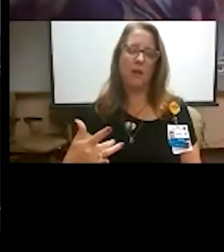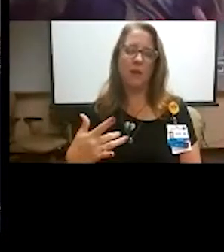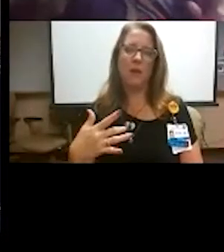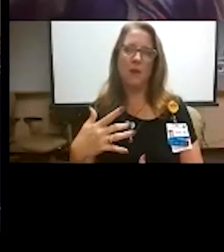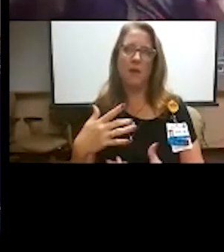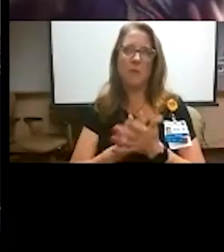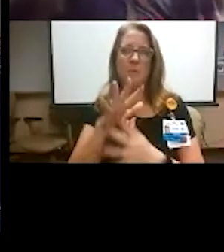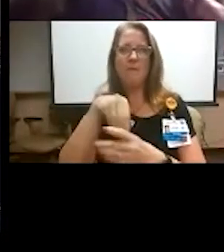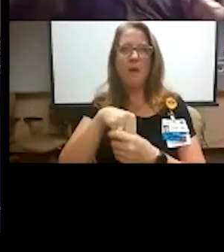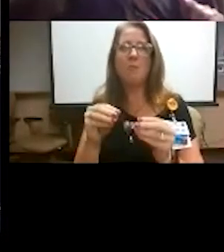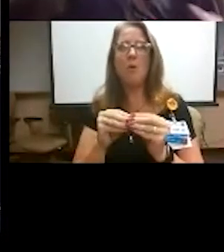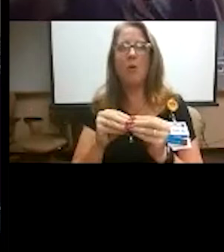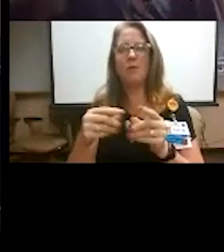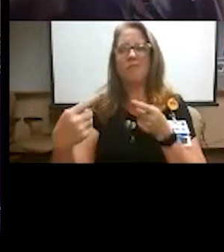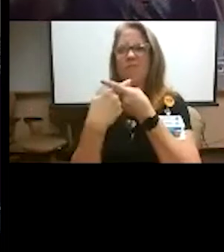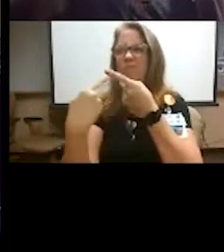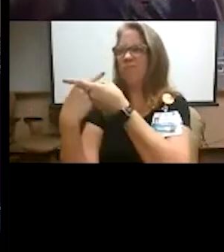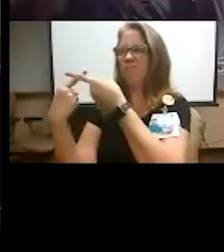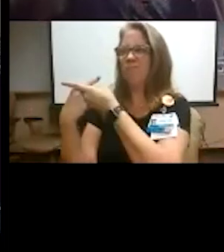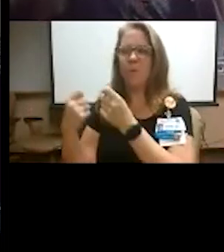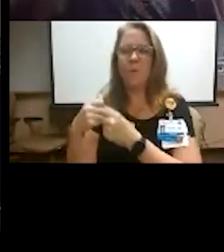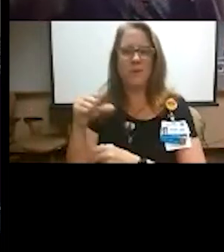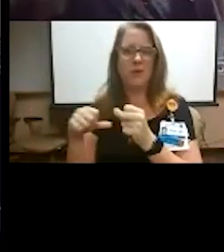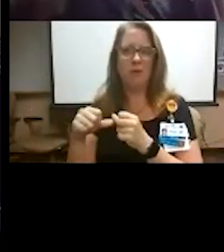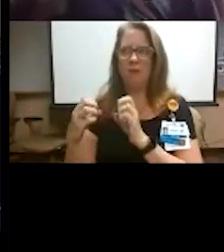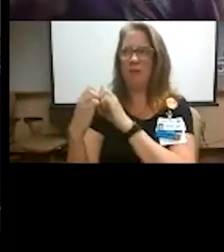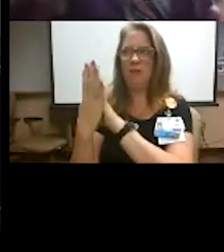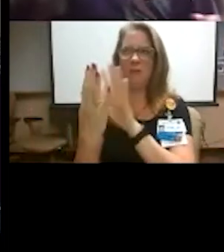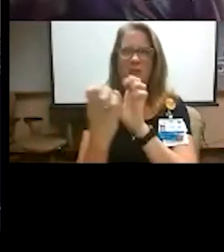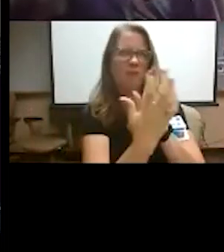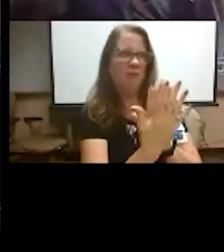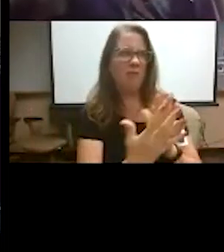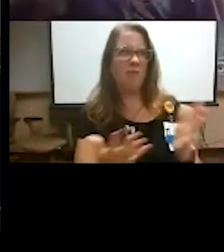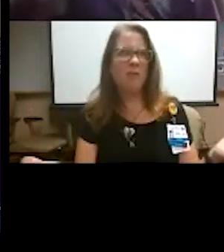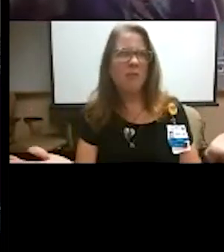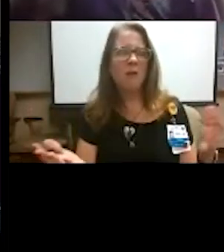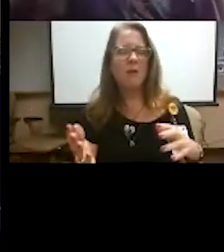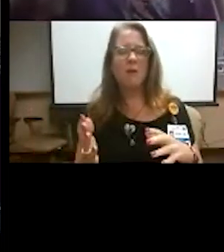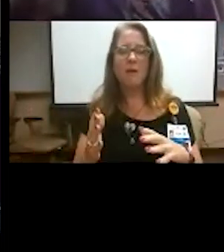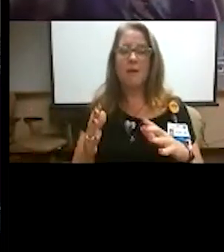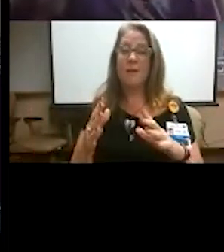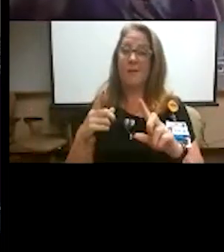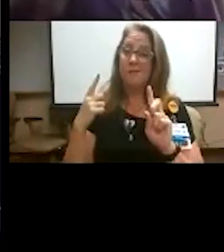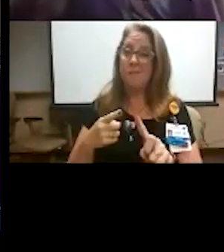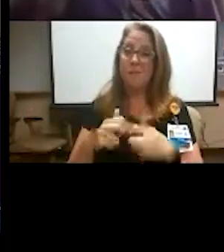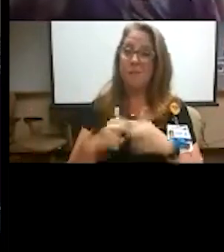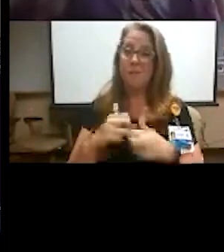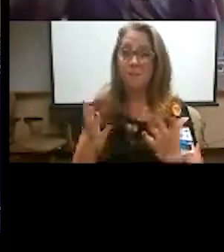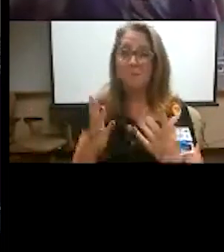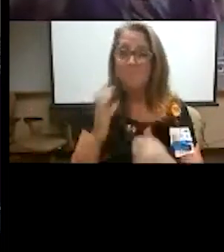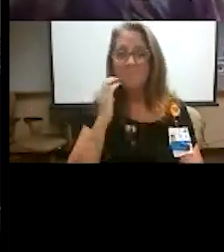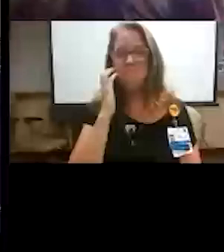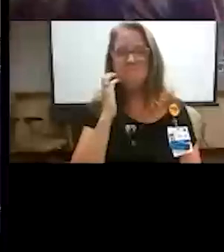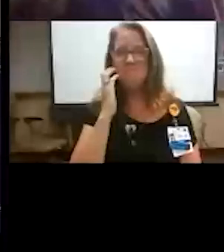more interpersonal conflict with each other. And the real fundamental problem with that is that there's